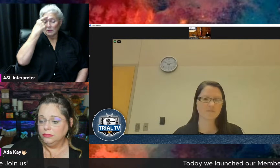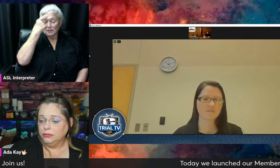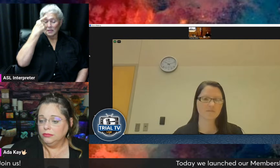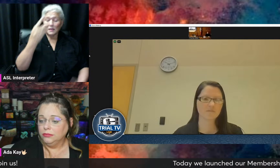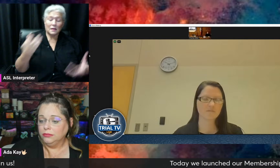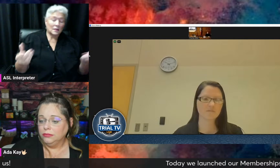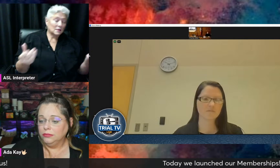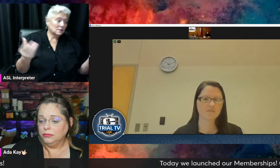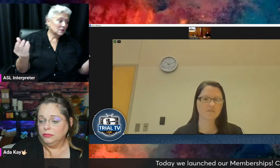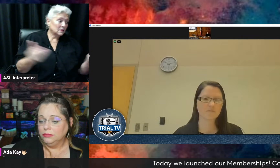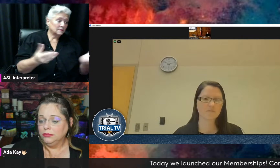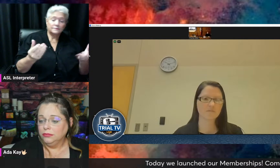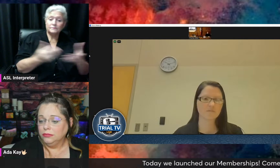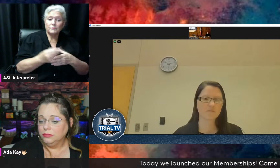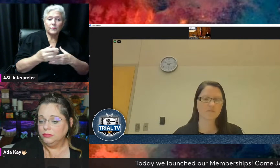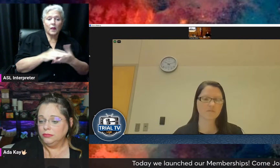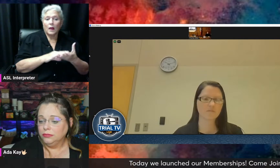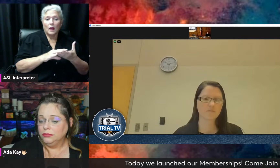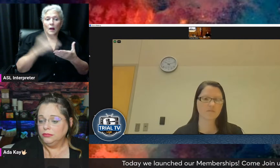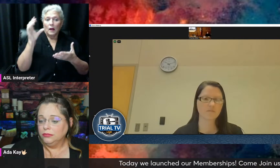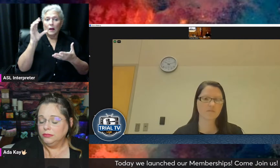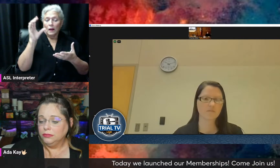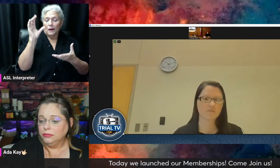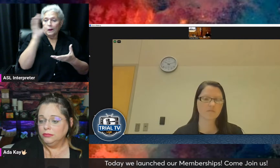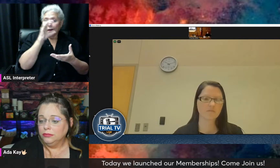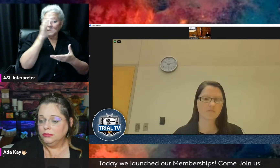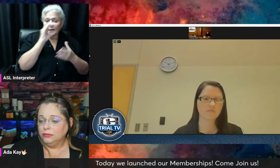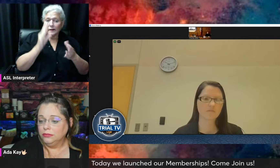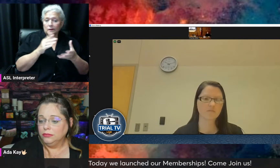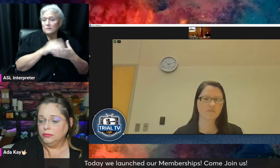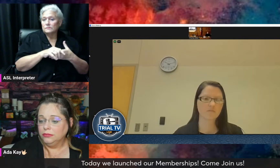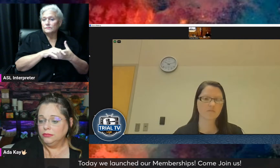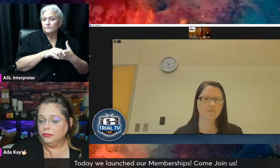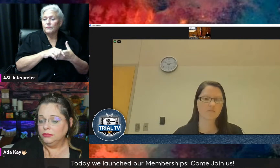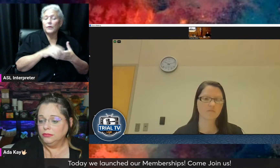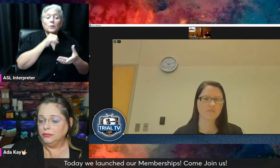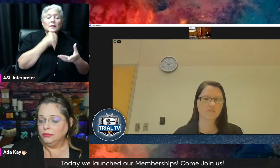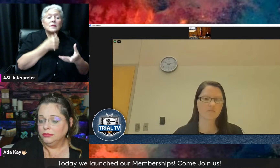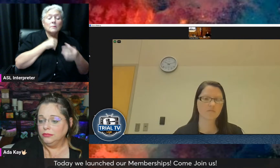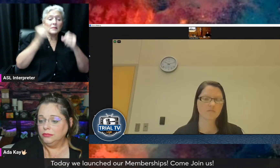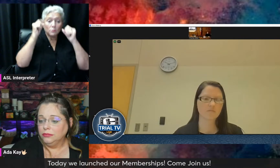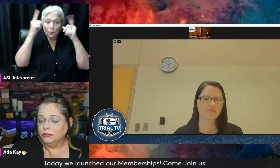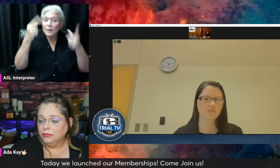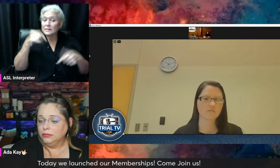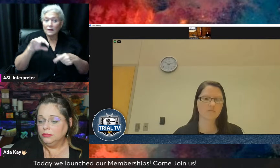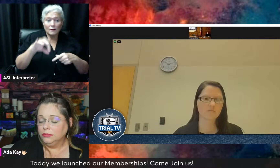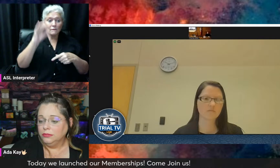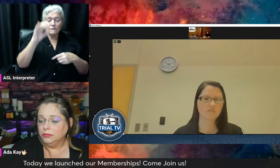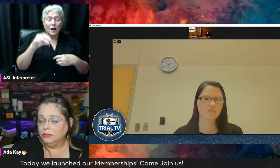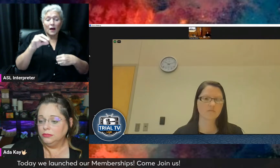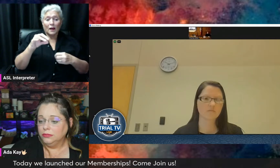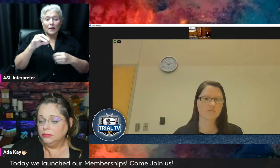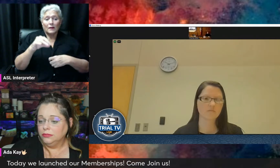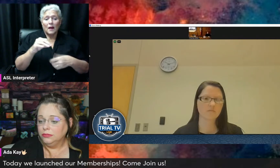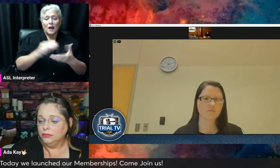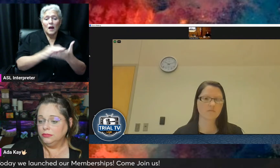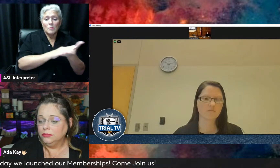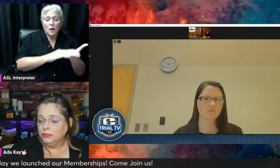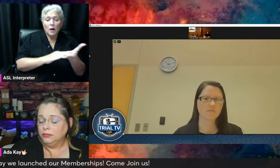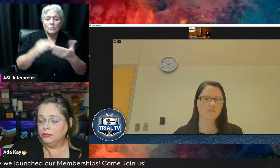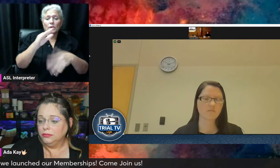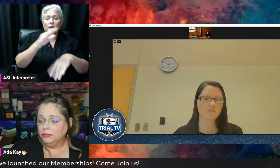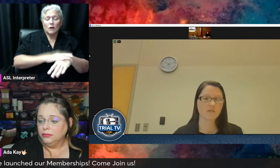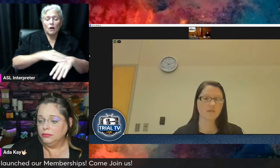in any event, it wouldn't be at all surprising to find their palm print on their own hatchet, would it?